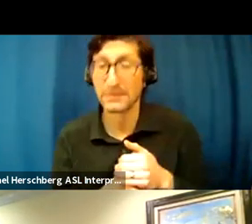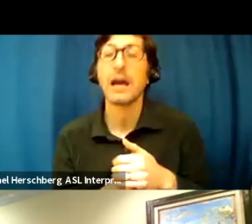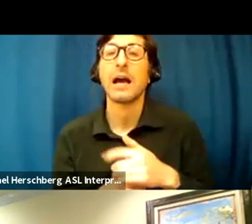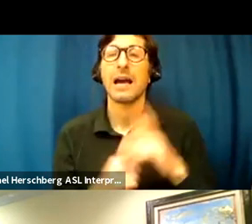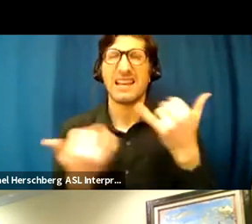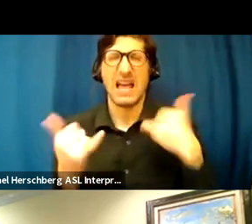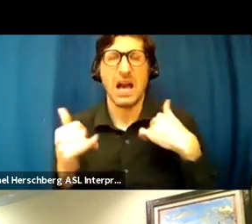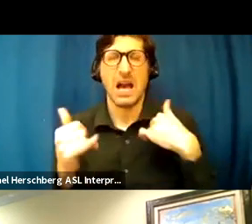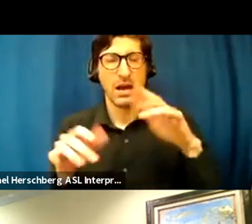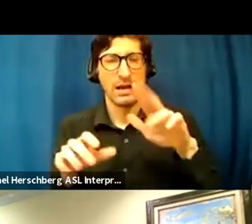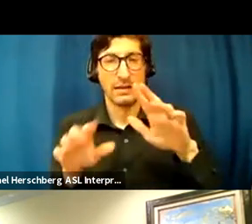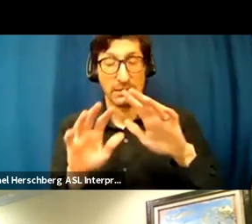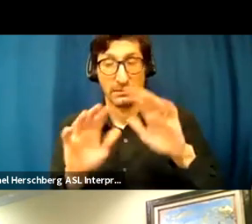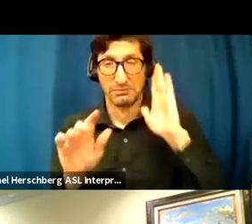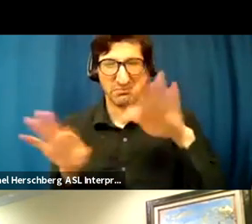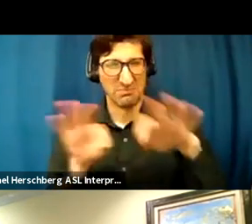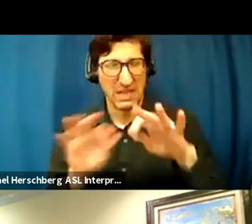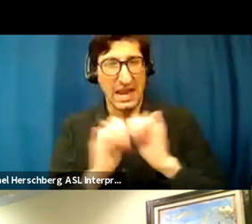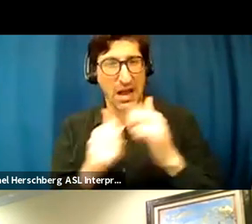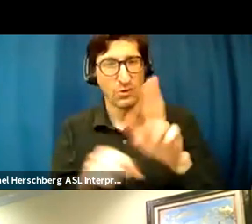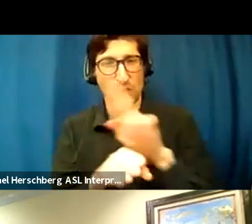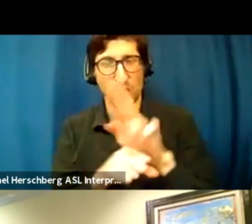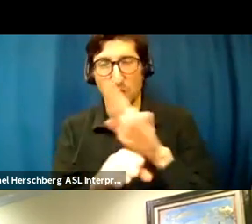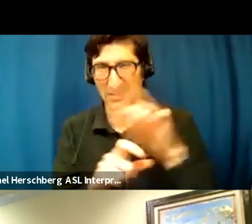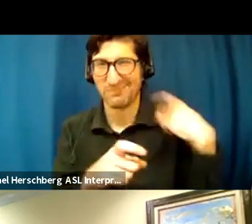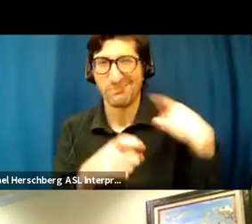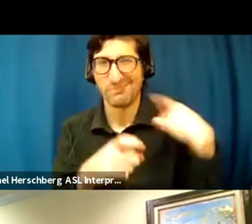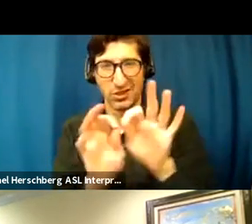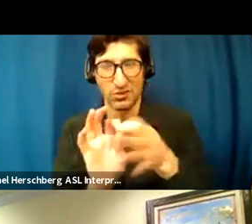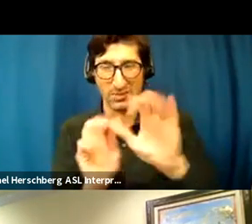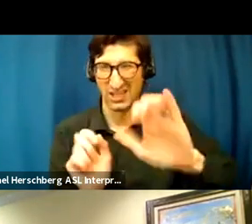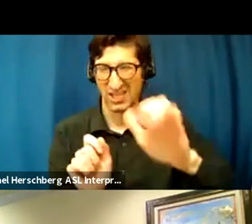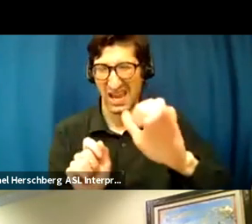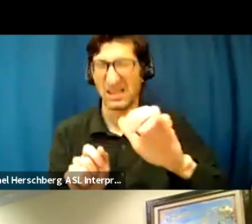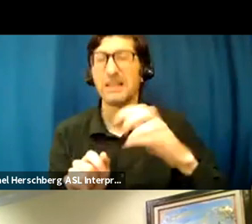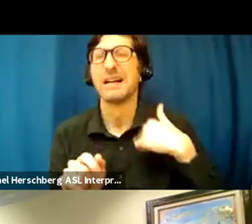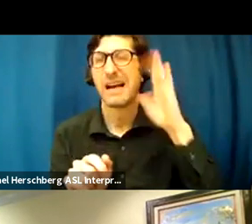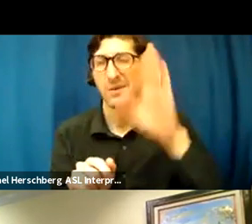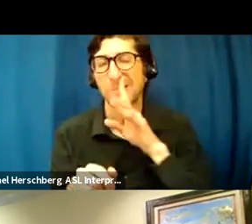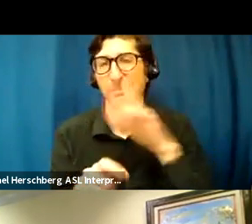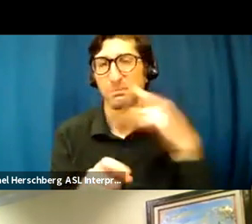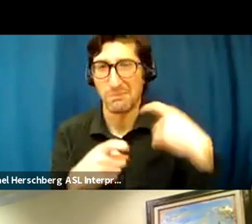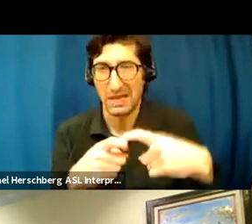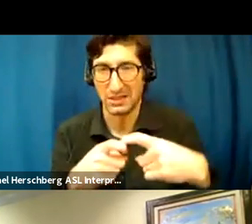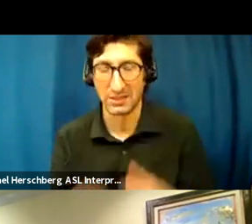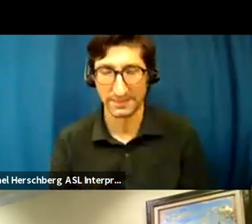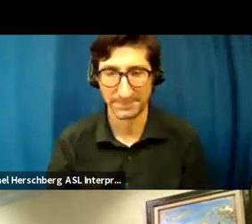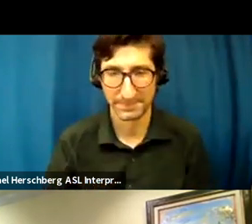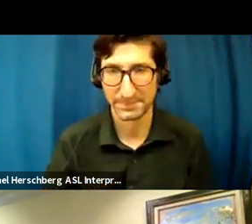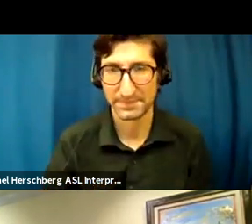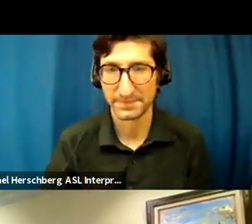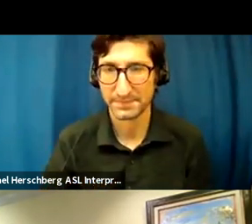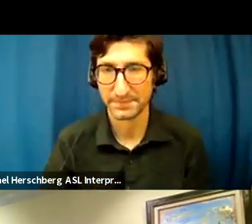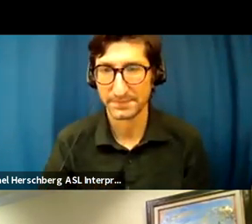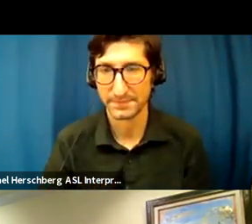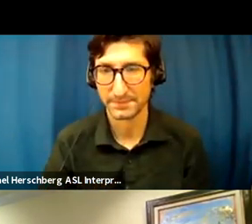the interpretation icon. For those in need of interpretation in Spanish. Muy buenas noches para todos. Mi nombre es Juan Bernal. Soy